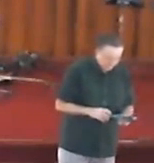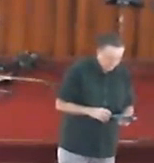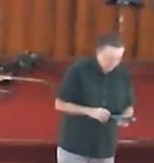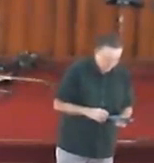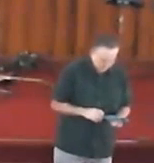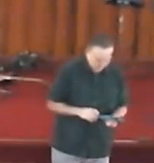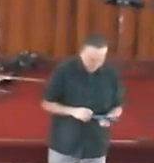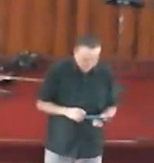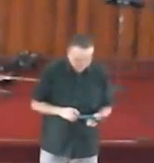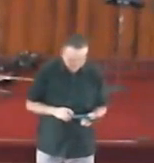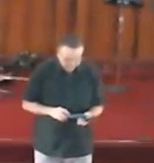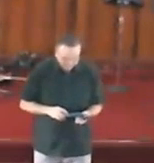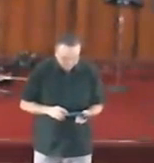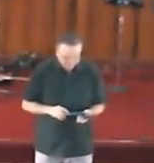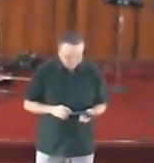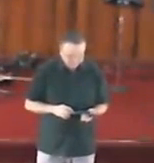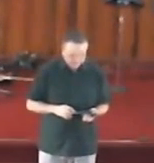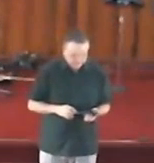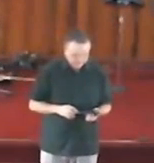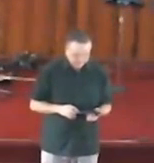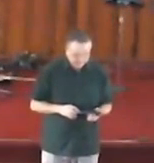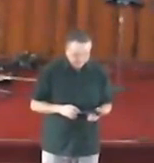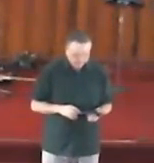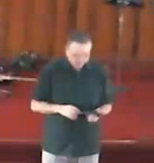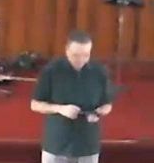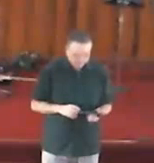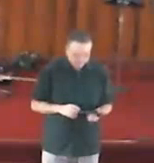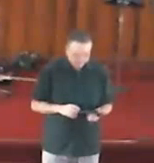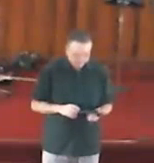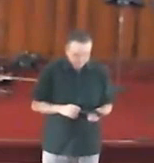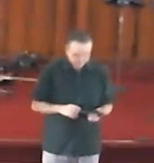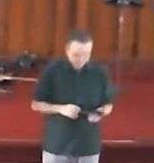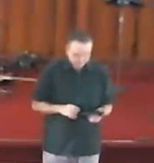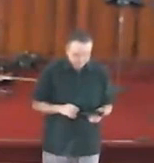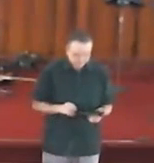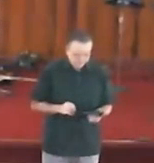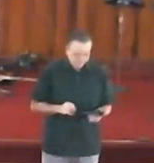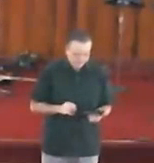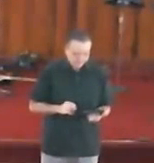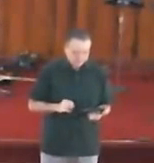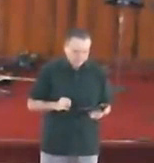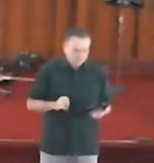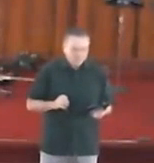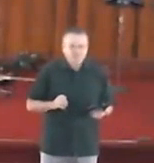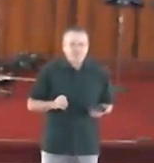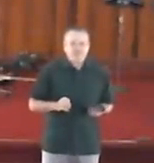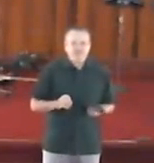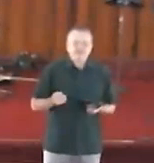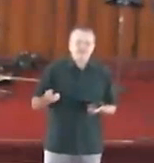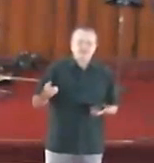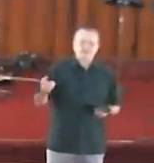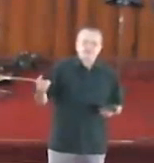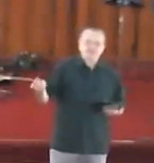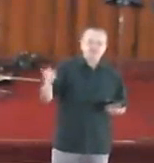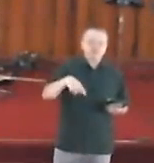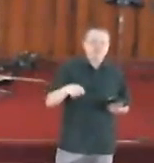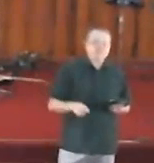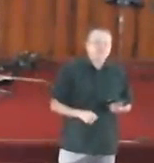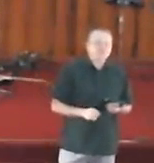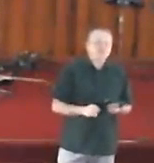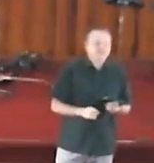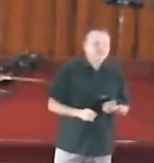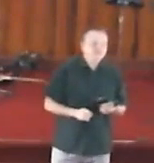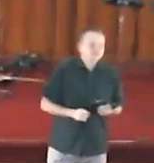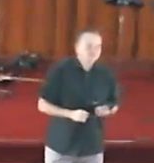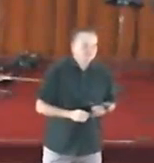transformation of the person and you can see that and there's power, that is a good testimony of Jesus. Ahora quiero que